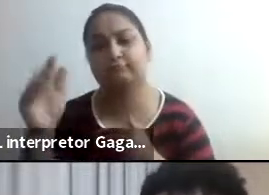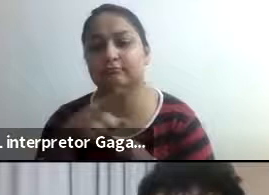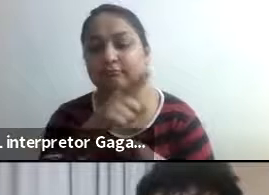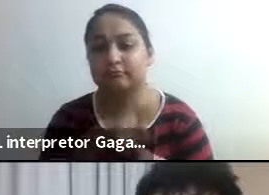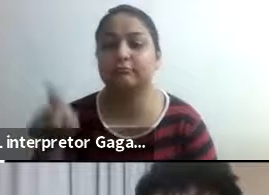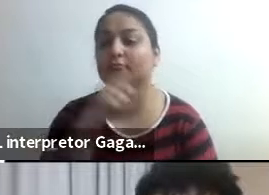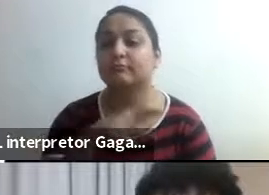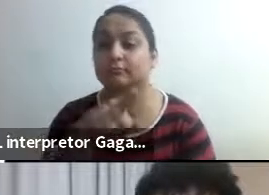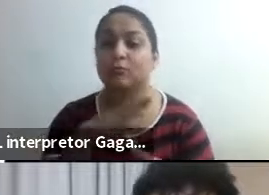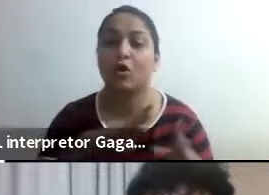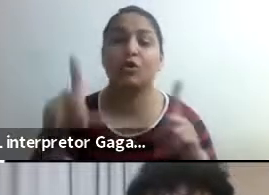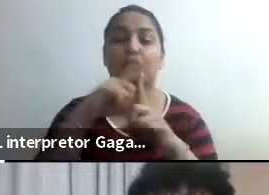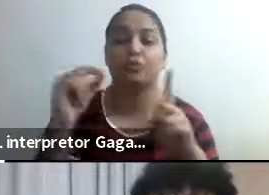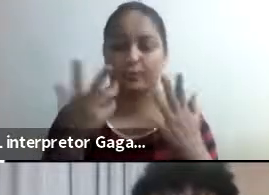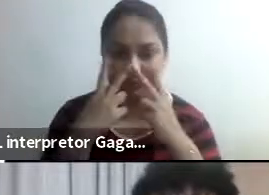covers.